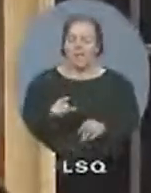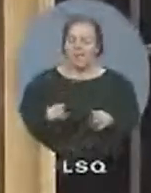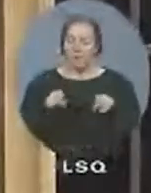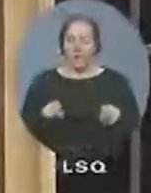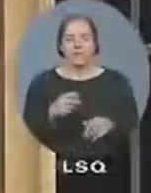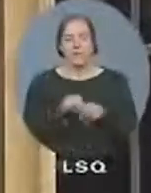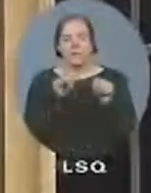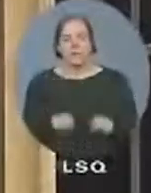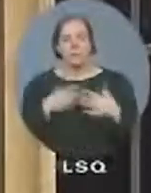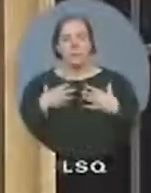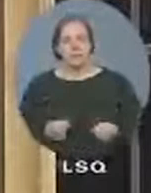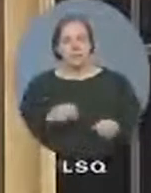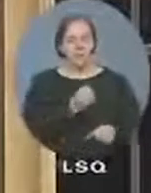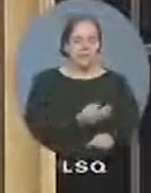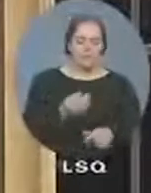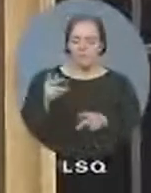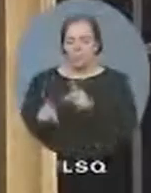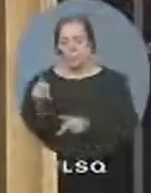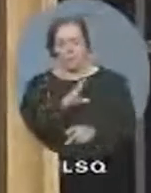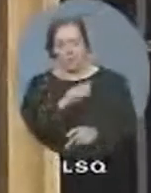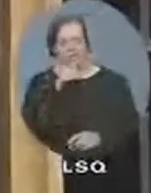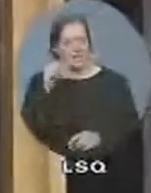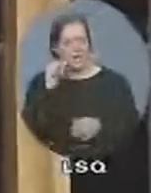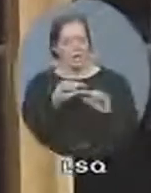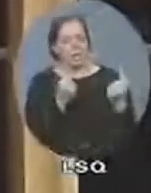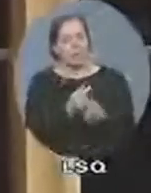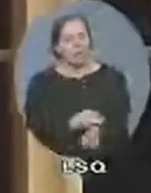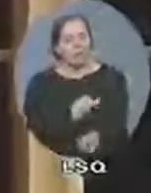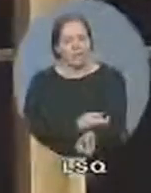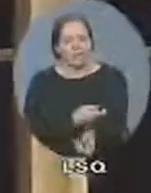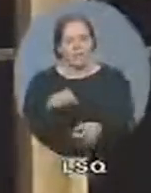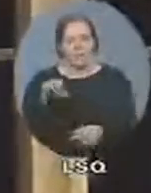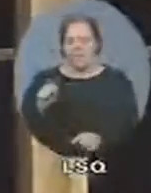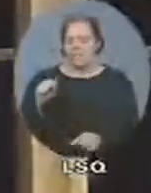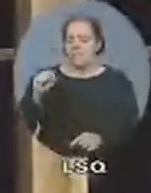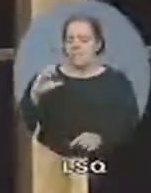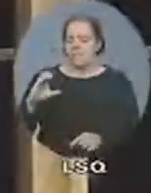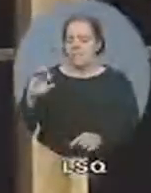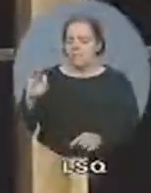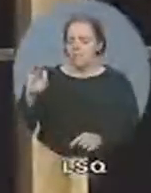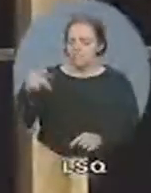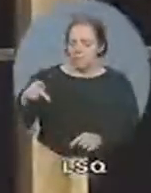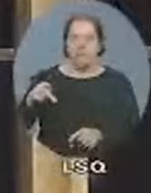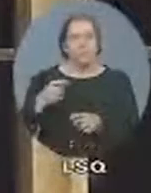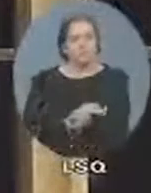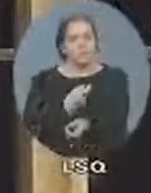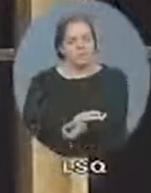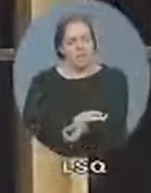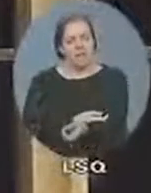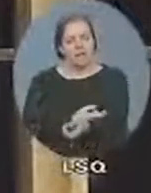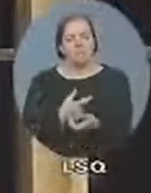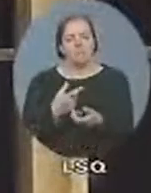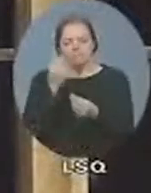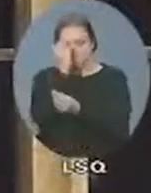actually were forced to release a how-to book on defending Medicare and launched a national campaign to inform Canadians about